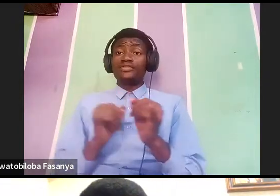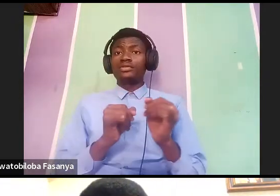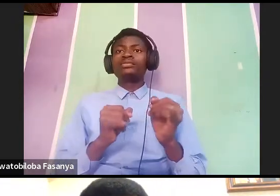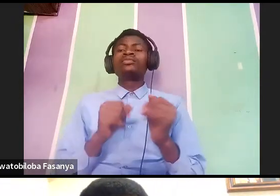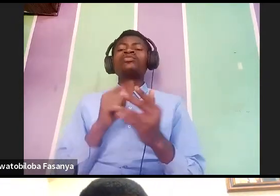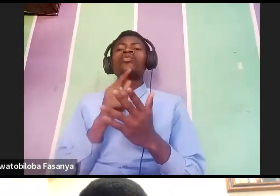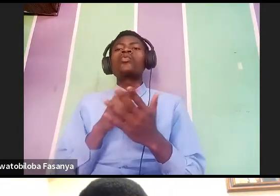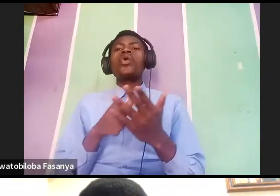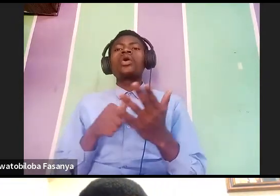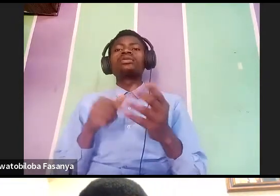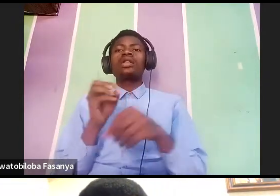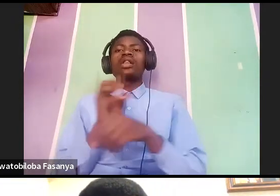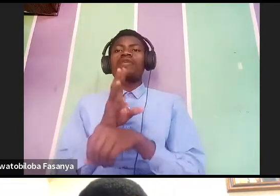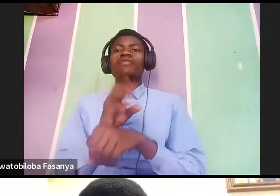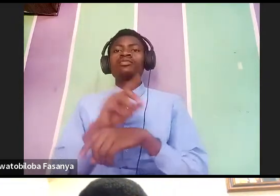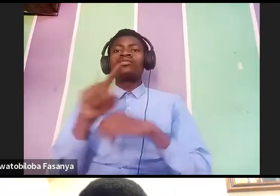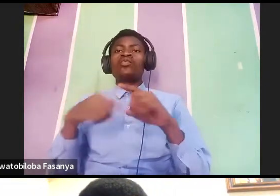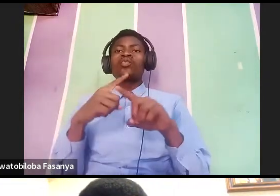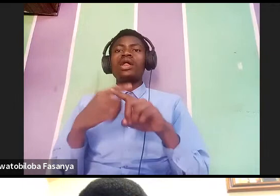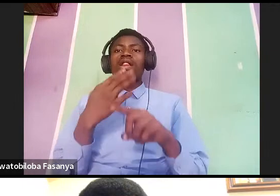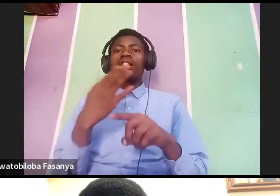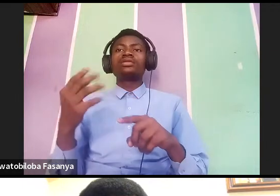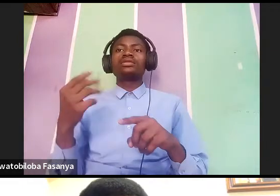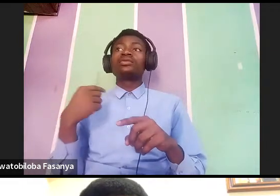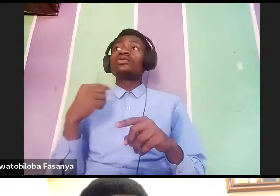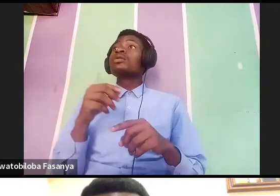advise when things are going into our mouth? We should not talk.